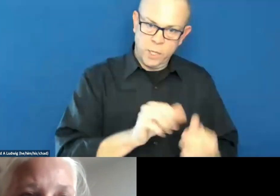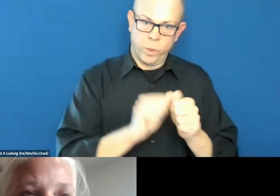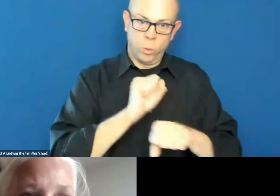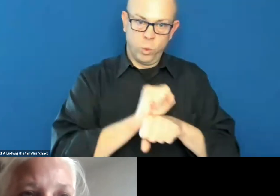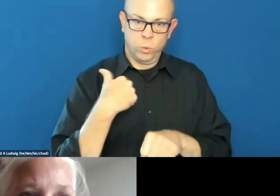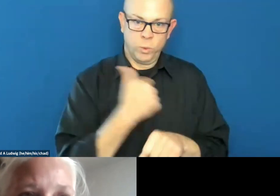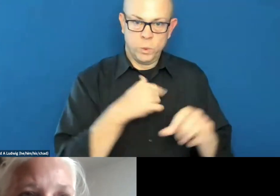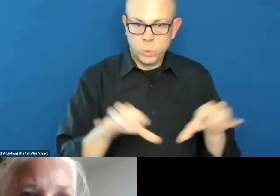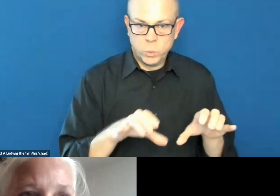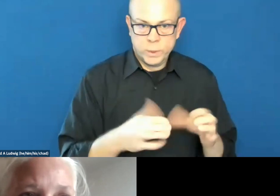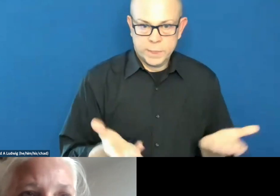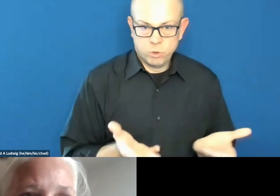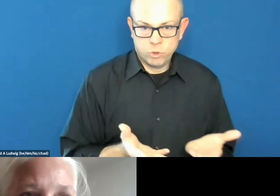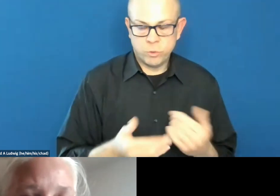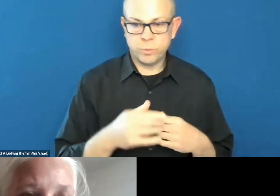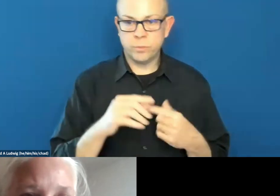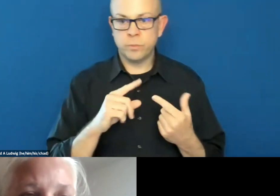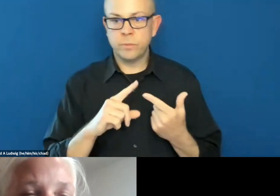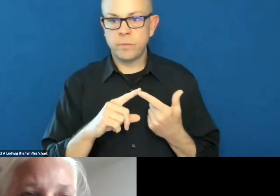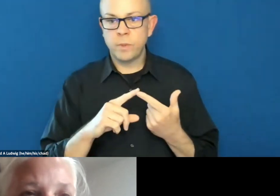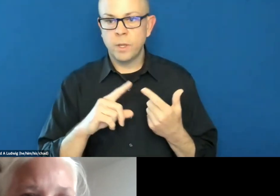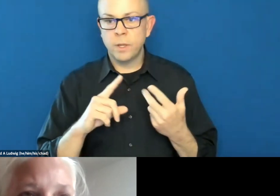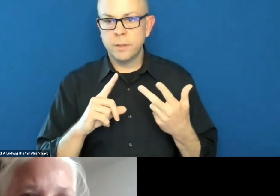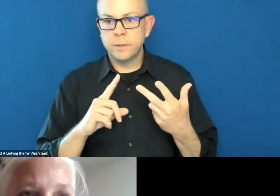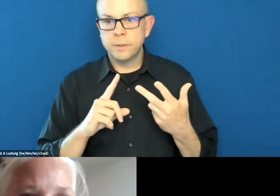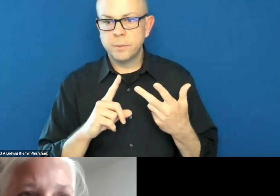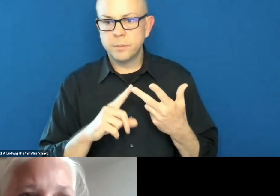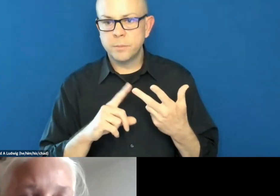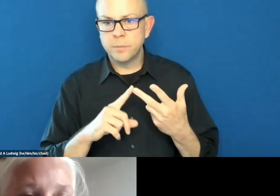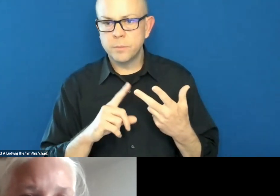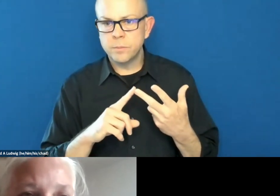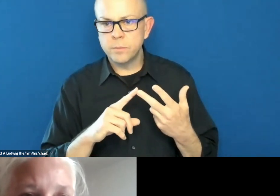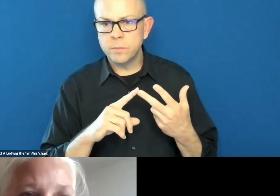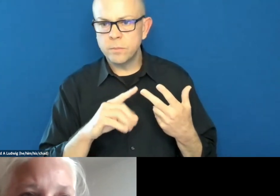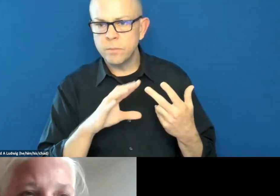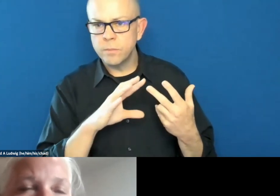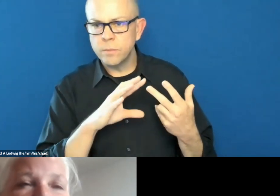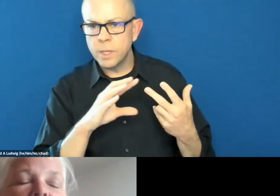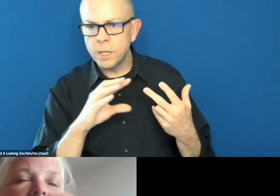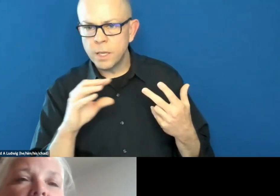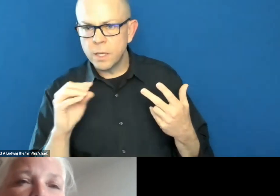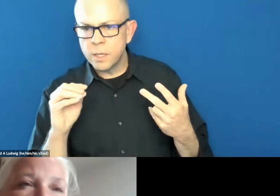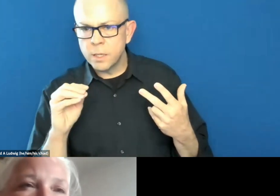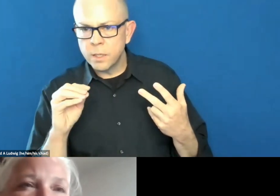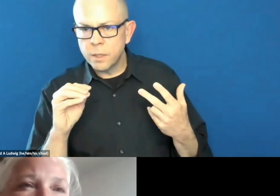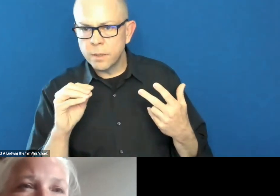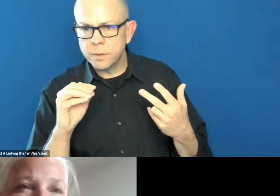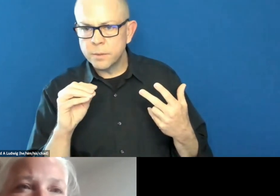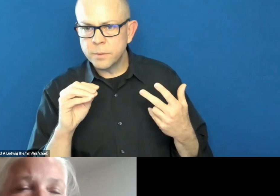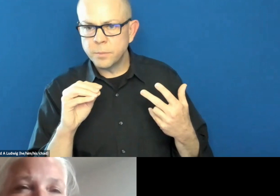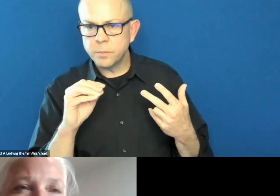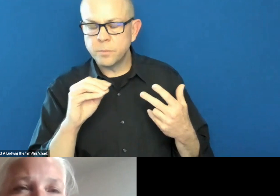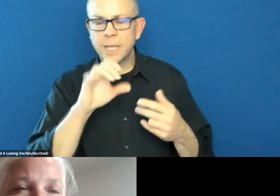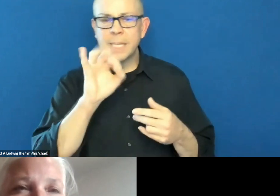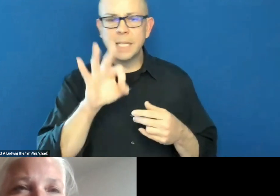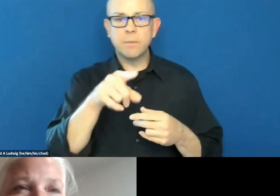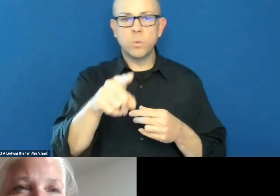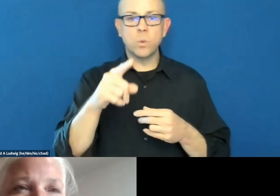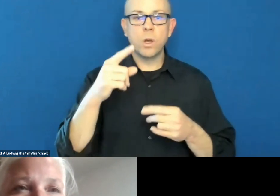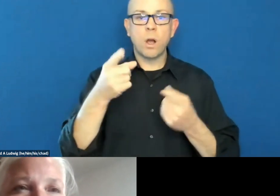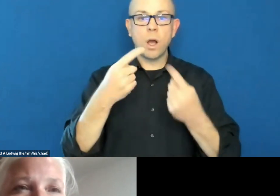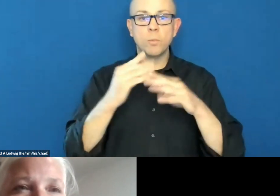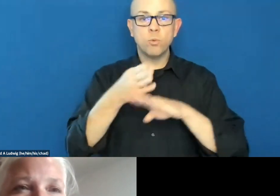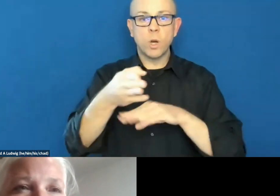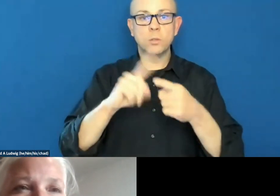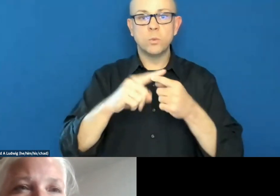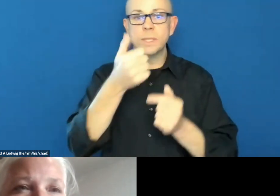can fill jobs that are directly related to the work that we're doing here currently. So growing that pool of interpreters is something.